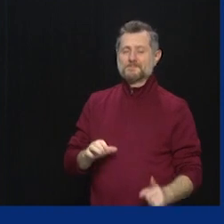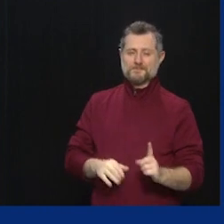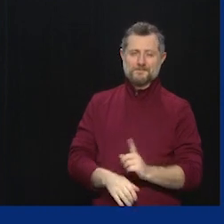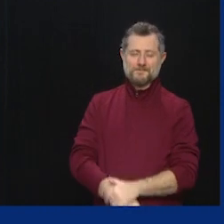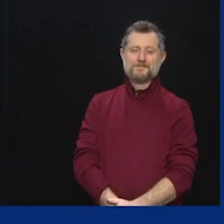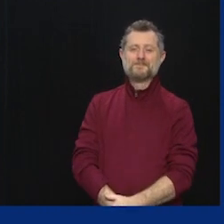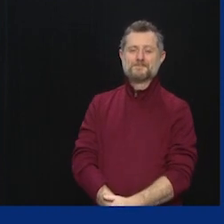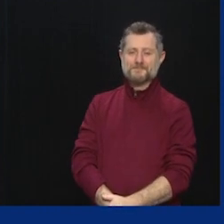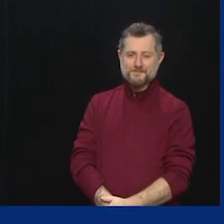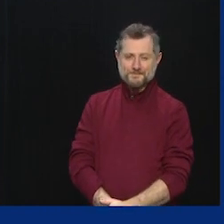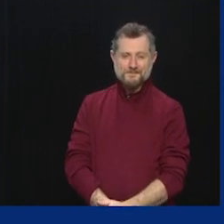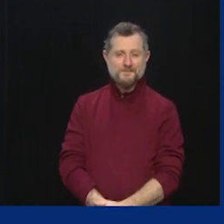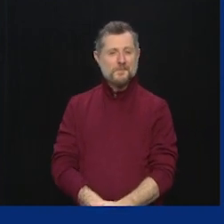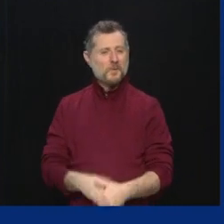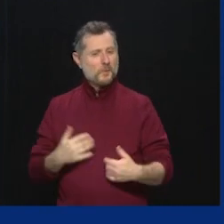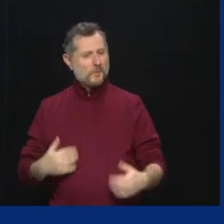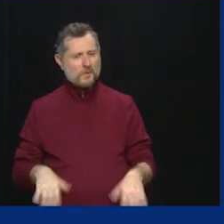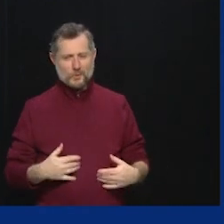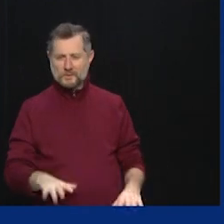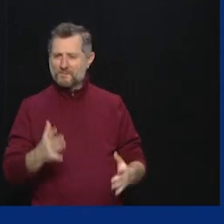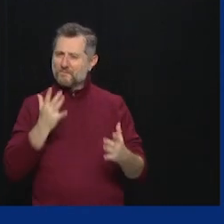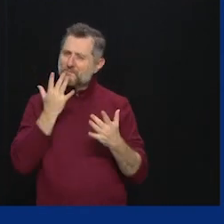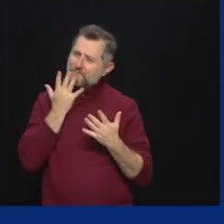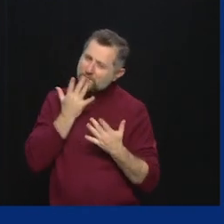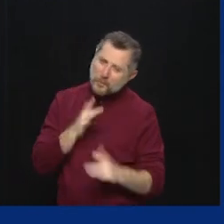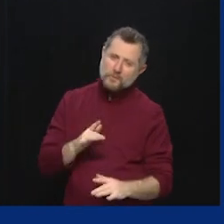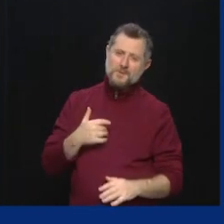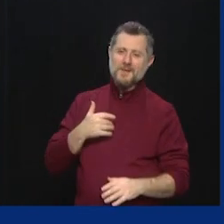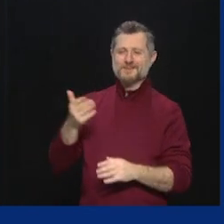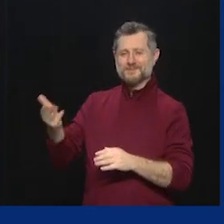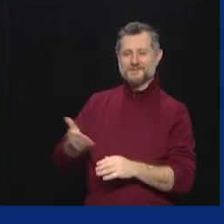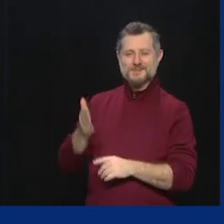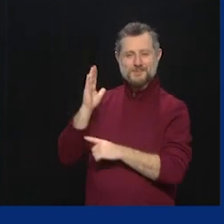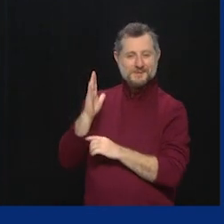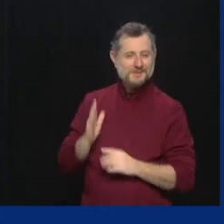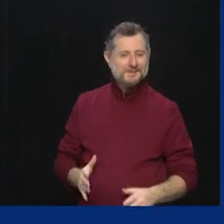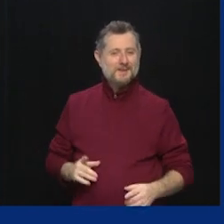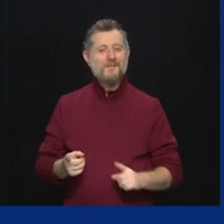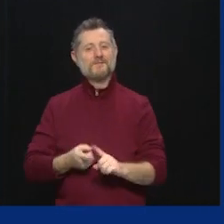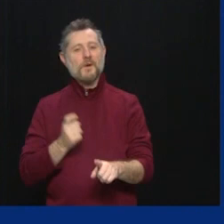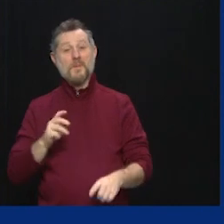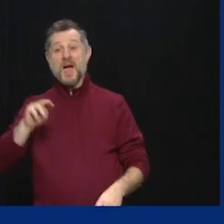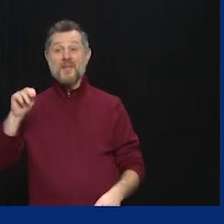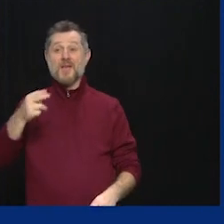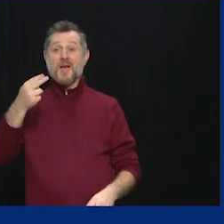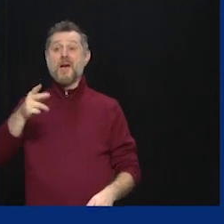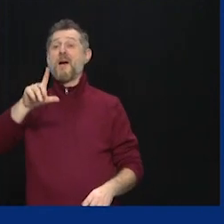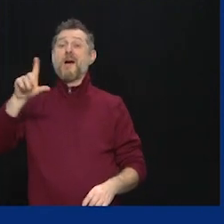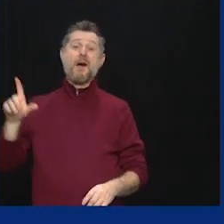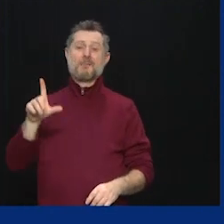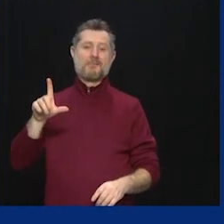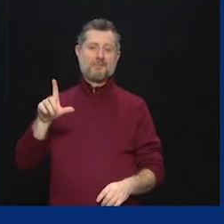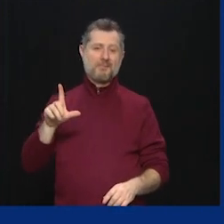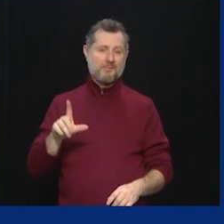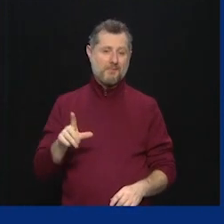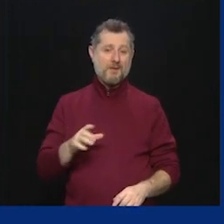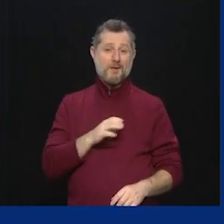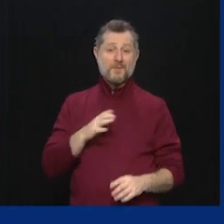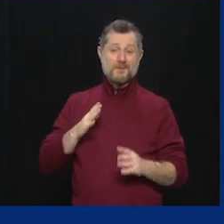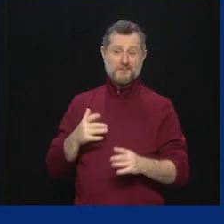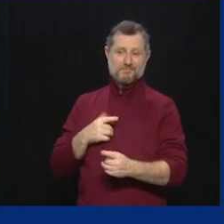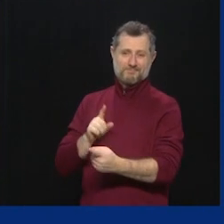We're so fortunate to have our next speaker here from the NHL, somebody who I met a few years ago with the